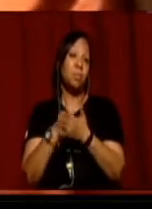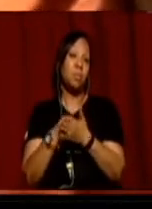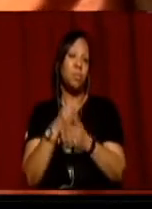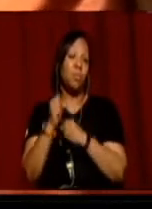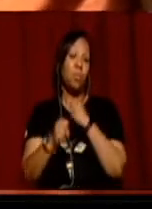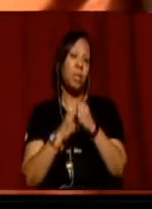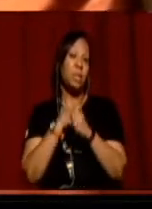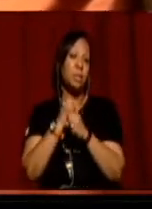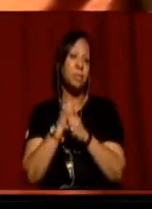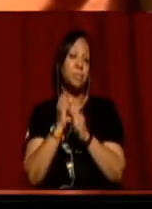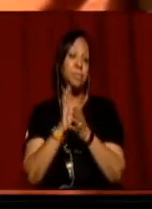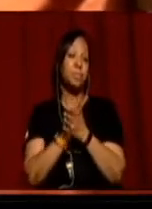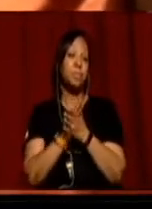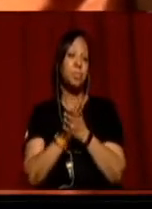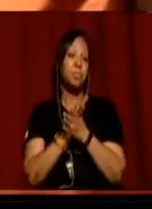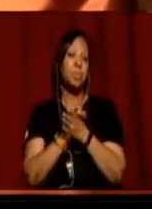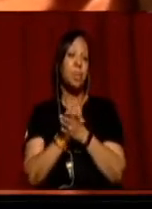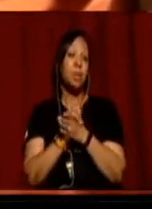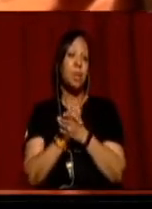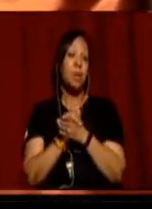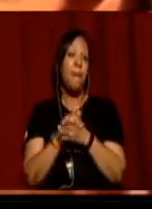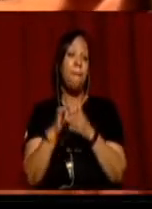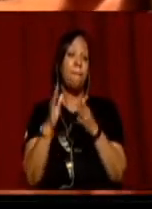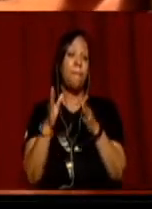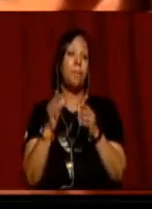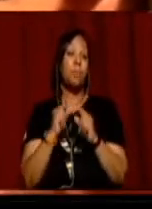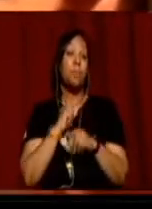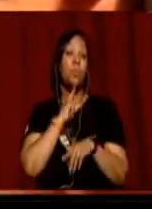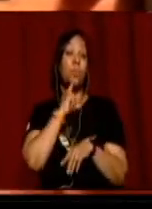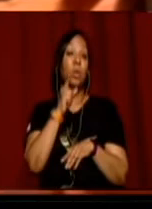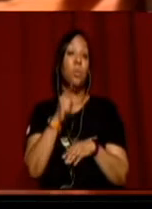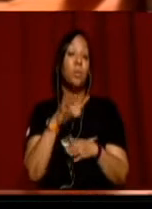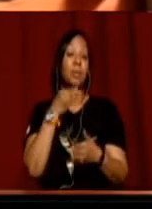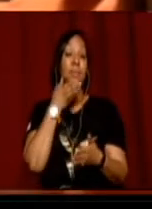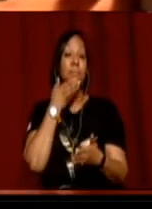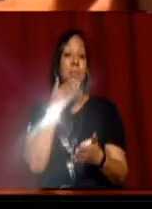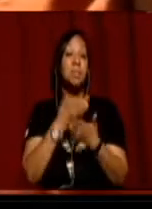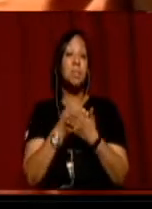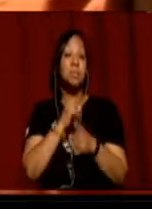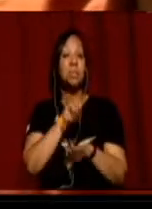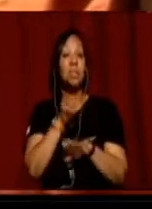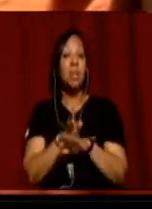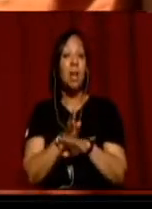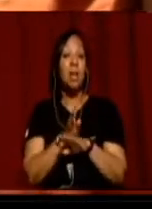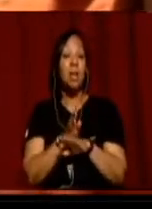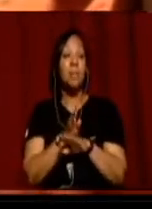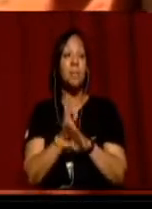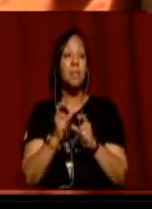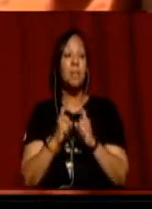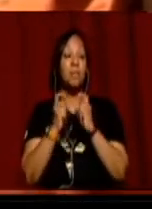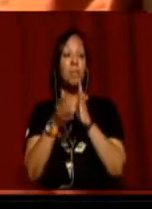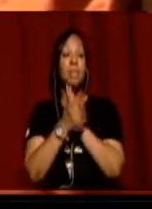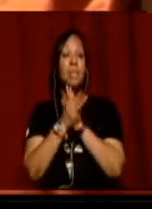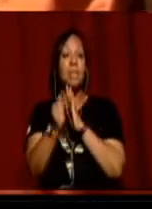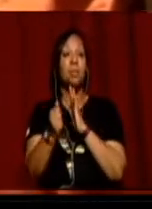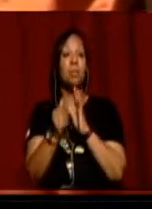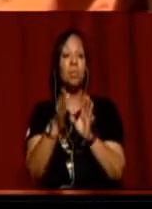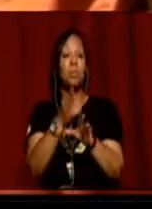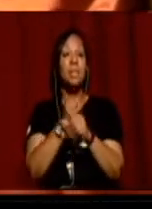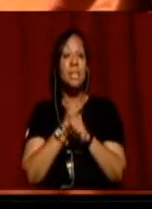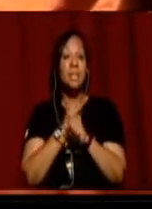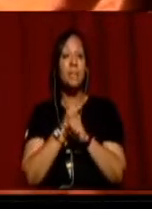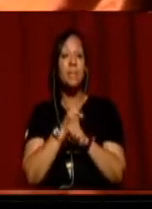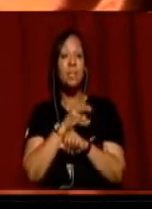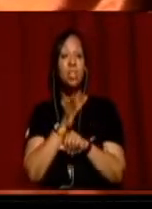that year. But the point is that we really want these to be good jobs that will provide decent skills to people that get the